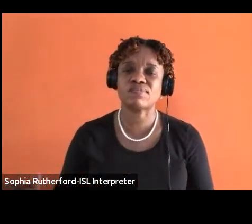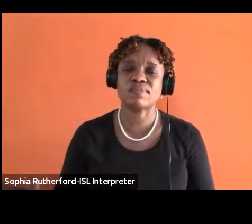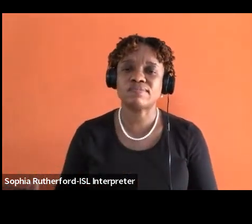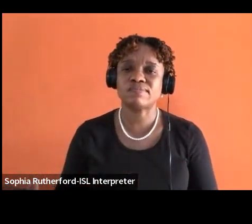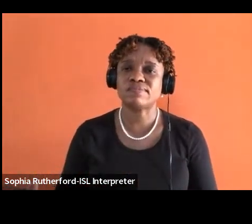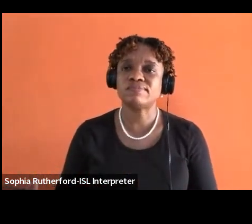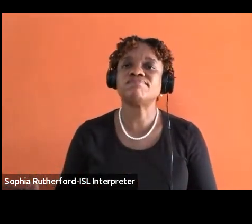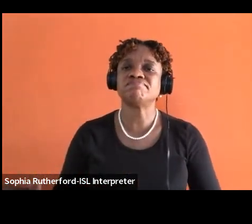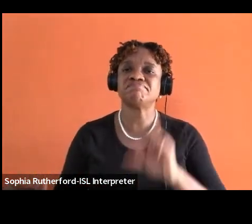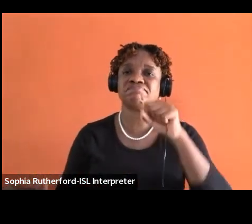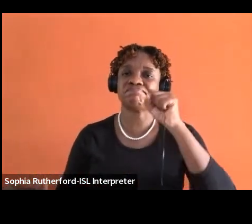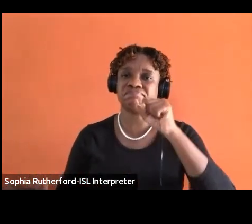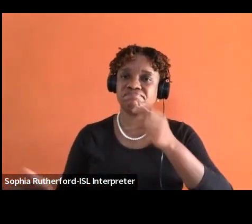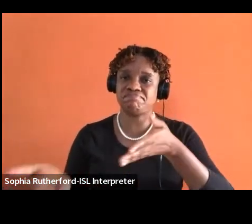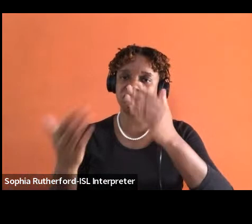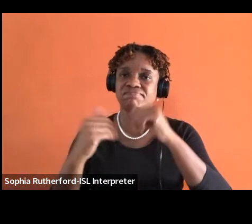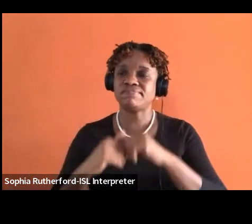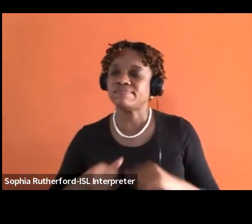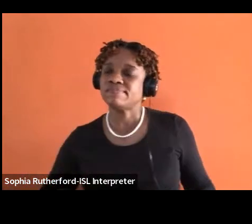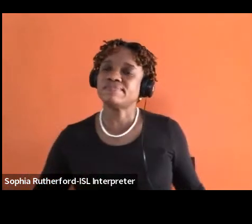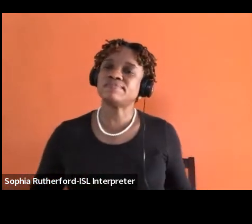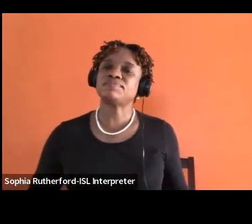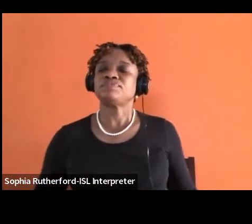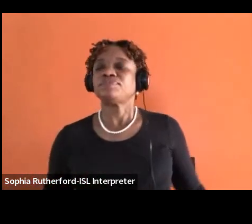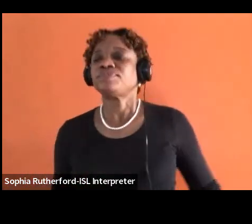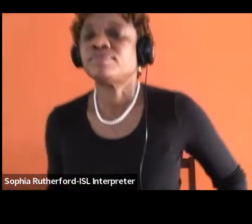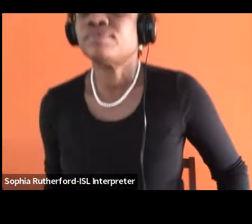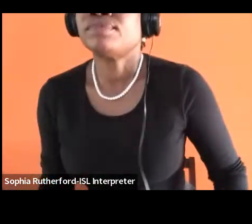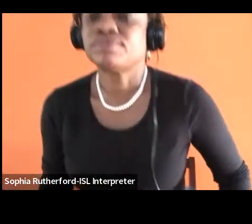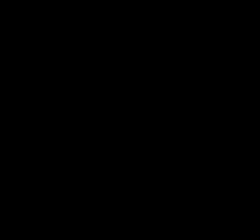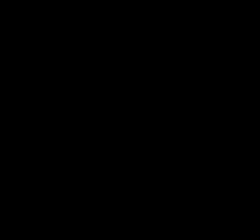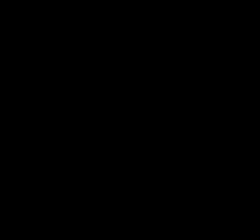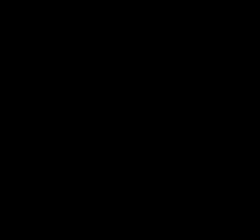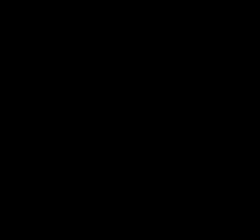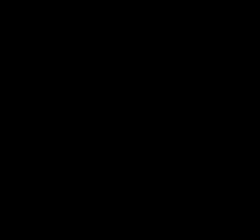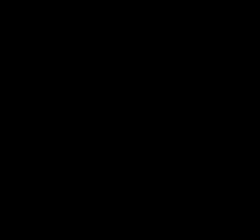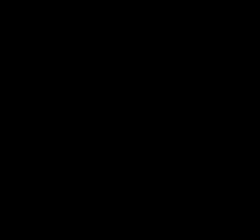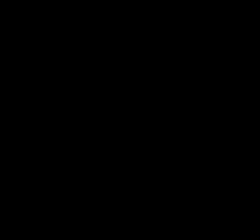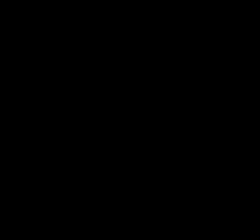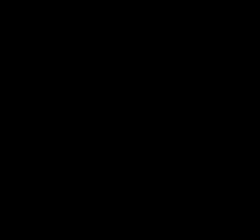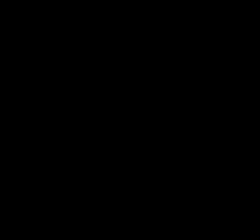Yes, you can. Yes. Okay, thank you.